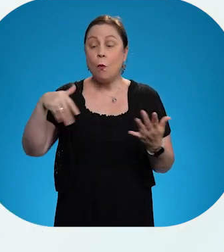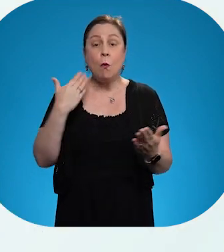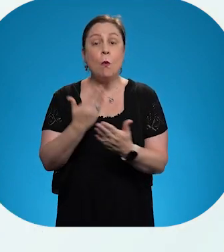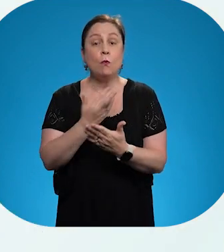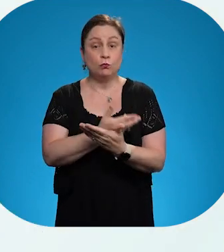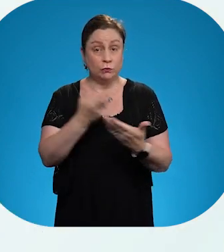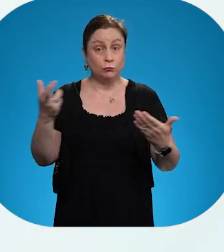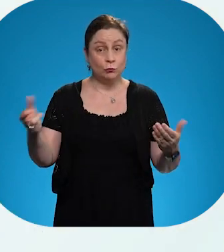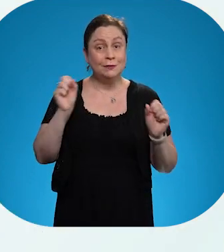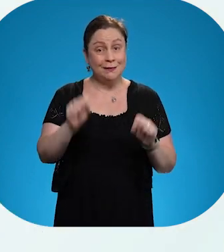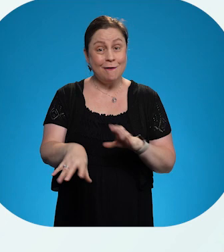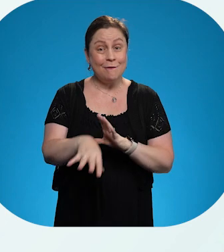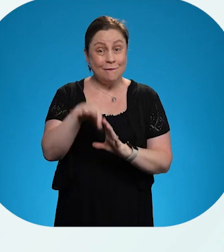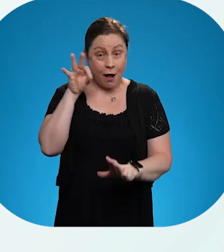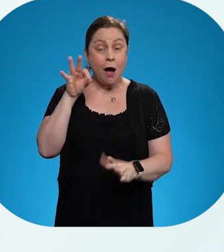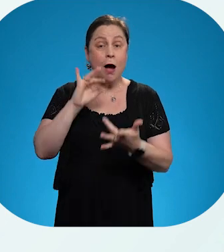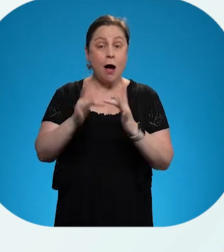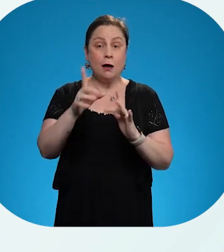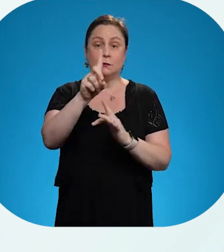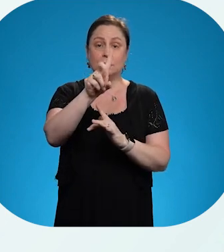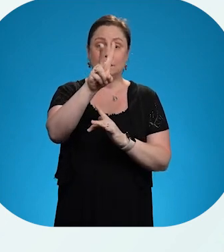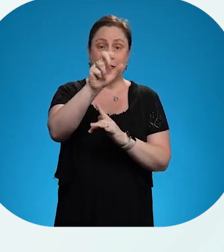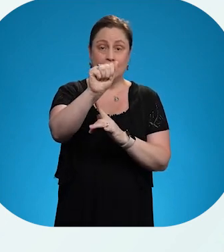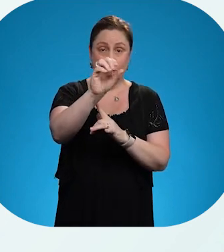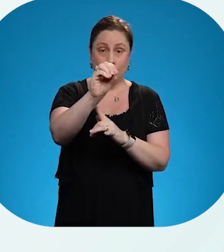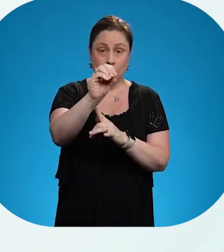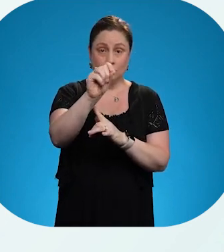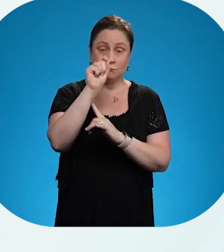All of these resources and tools can be found online at